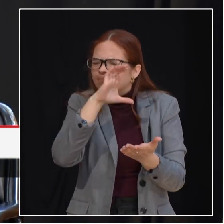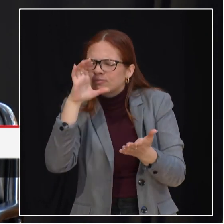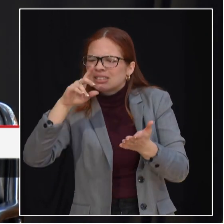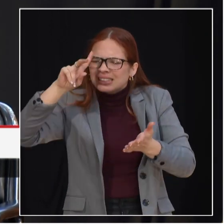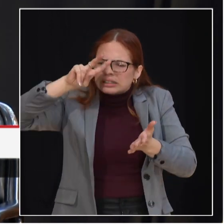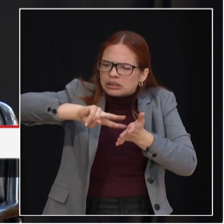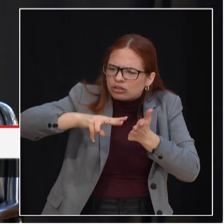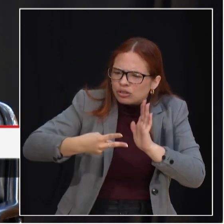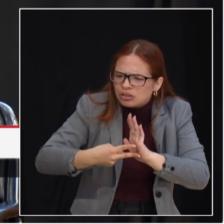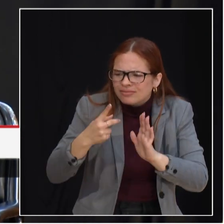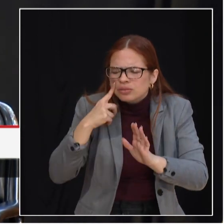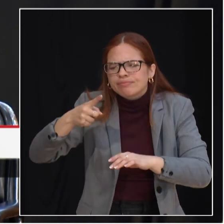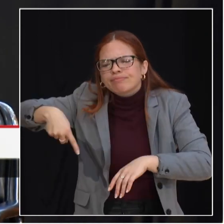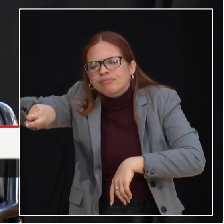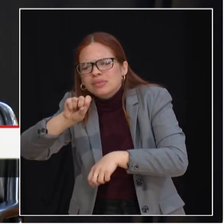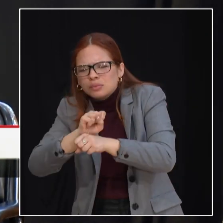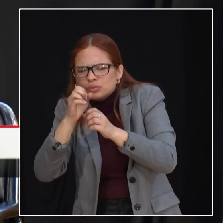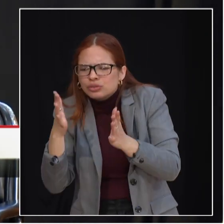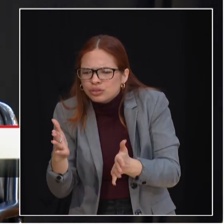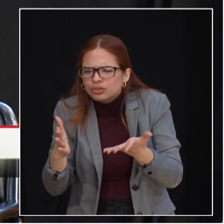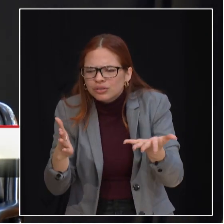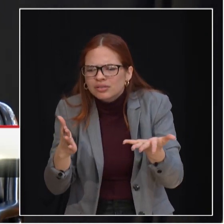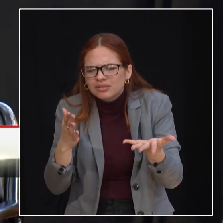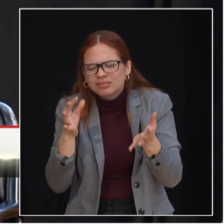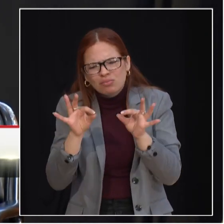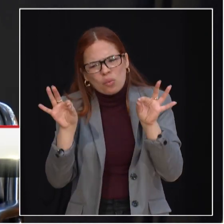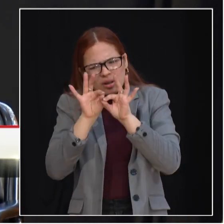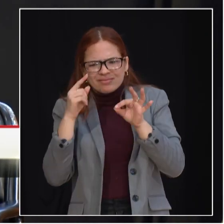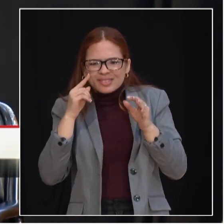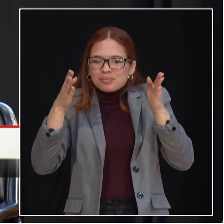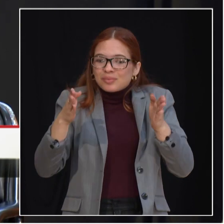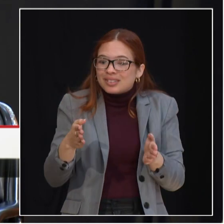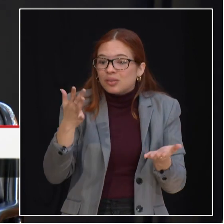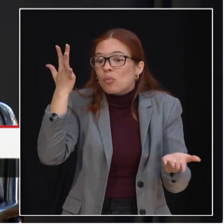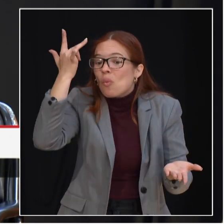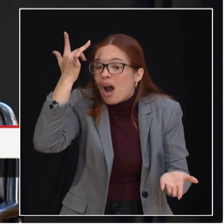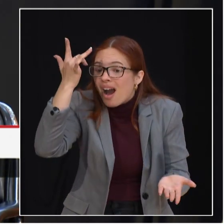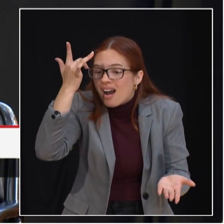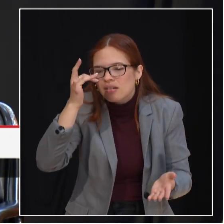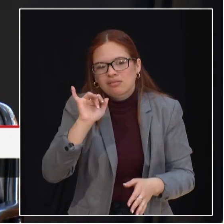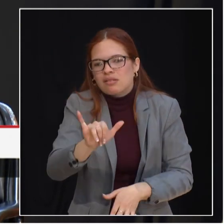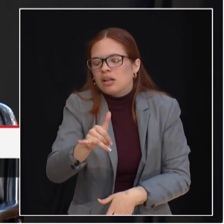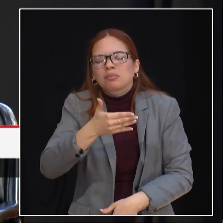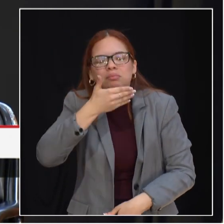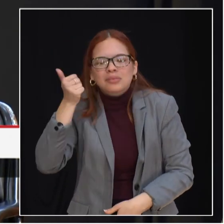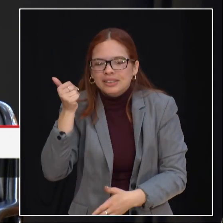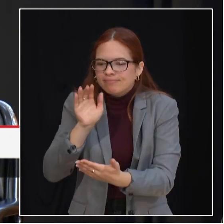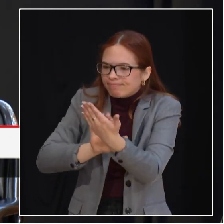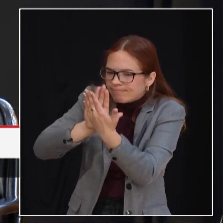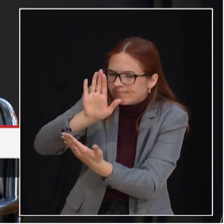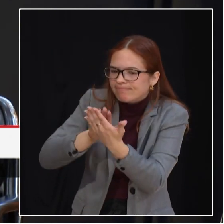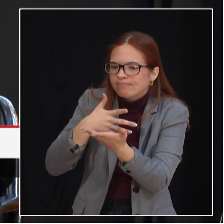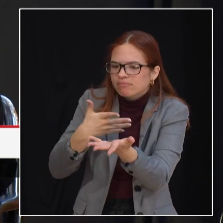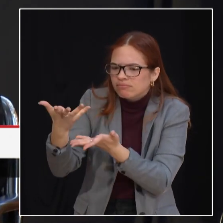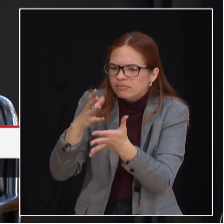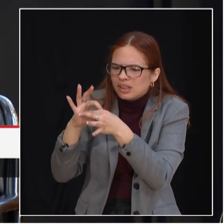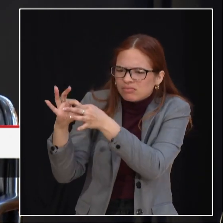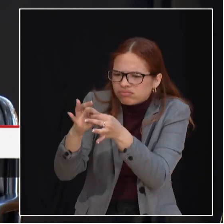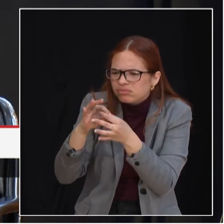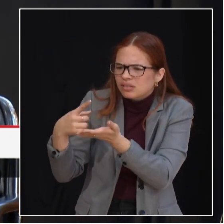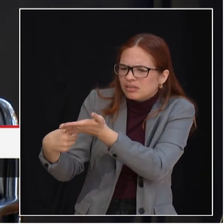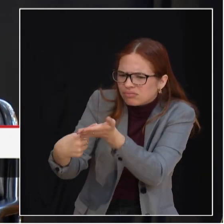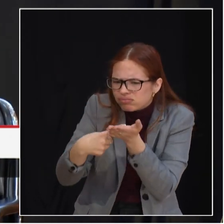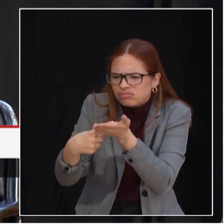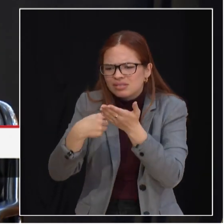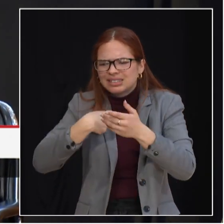to still work in person, because that's where the best collaboration happens. And then when you are collaborating with very different people from